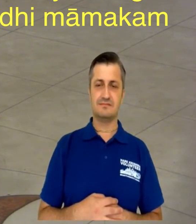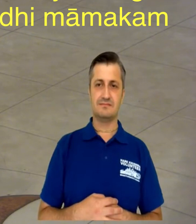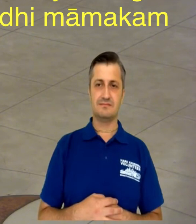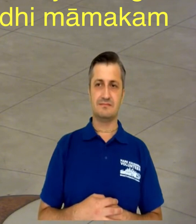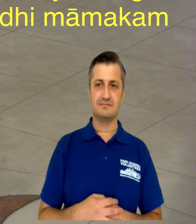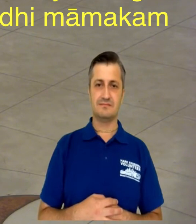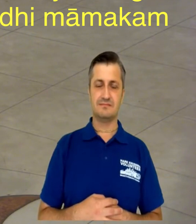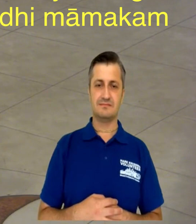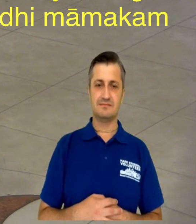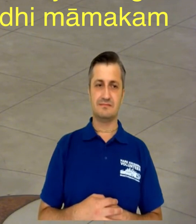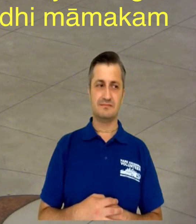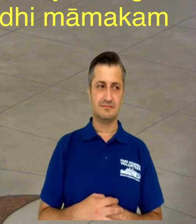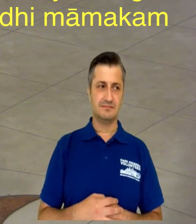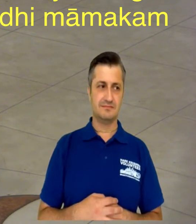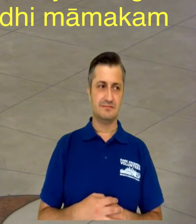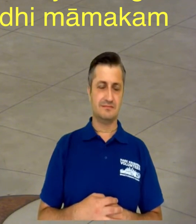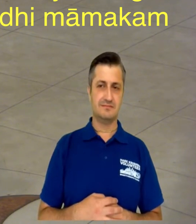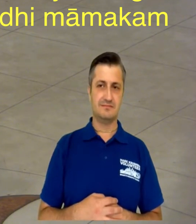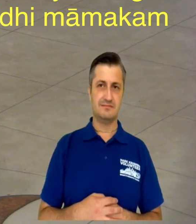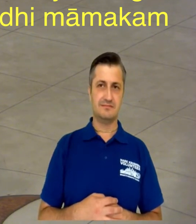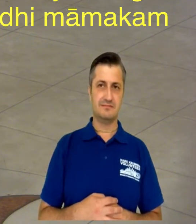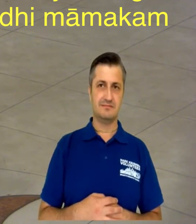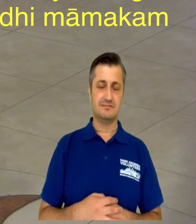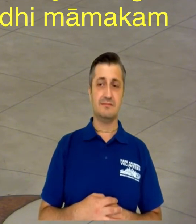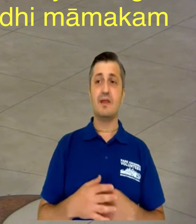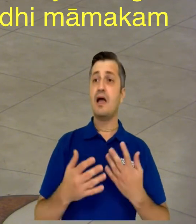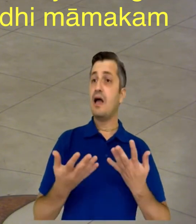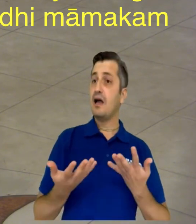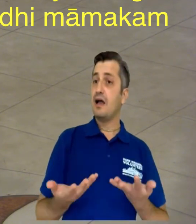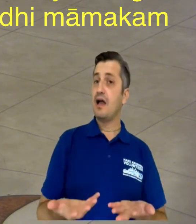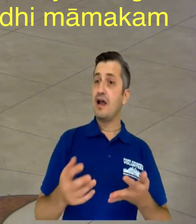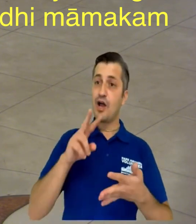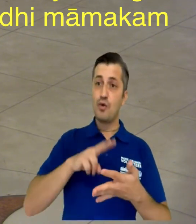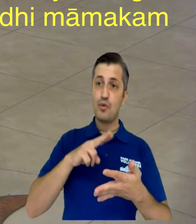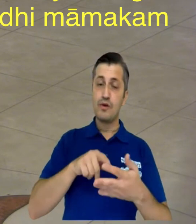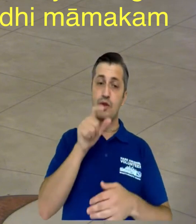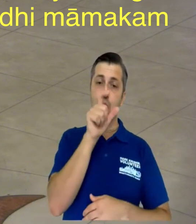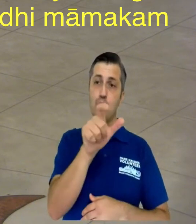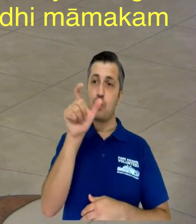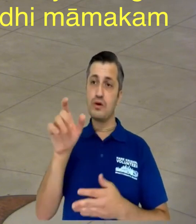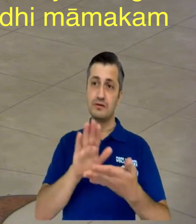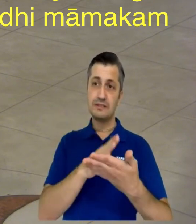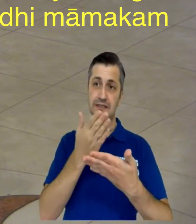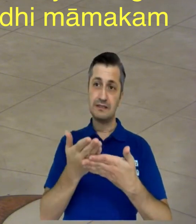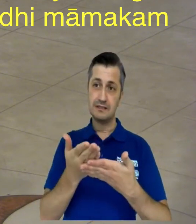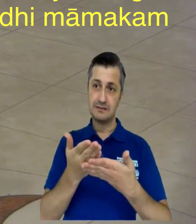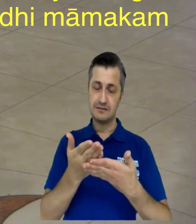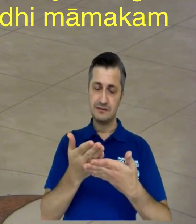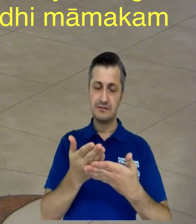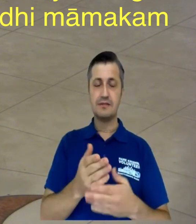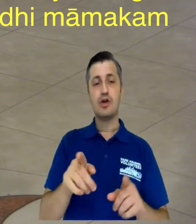Tattejo Vidimamakam. So now reading the word for word translation and Srila Prabhupada's